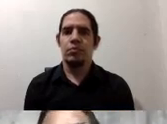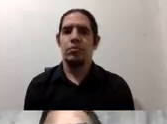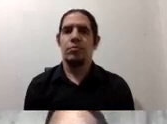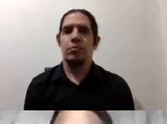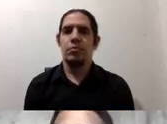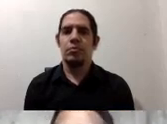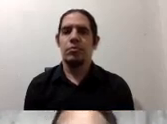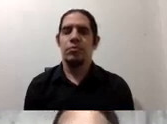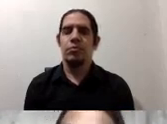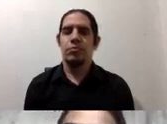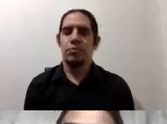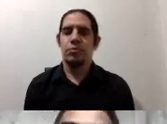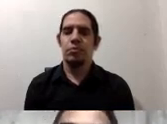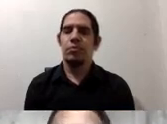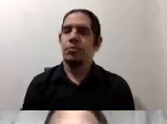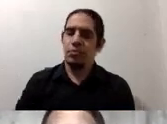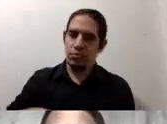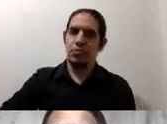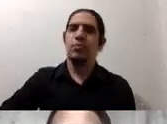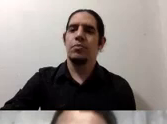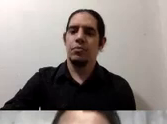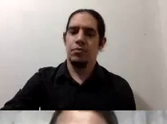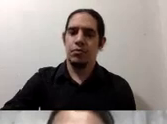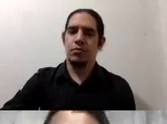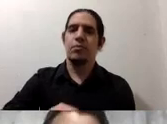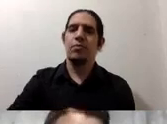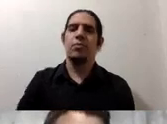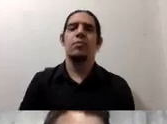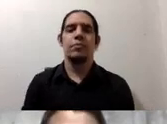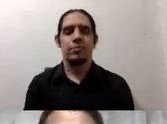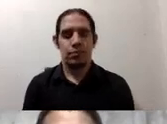coding, the three types of coding, which are open, axial, and selective.